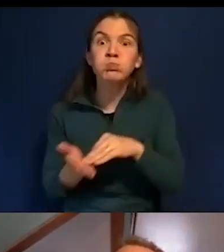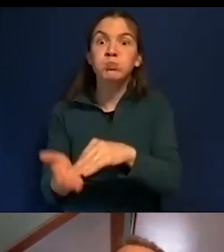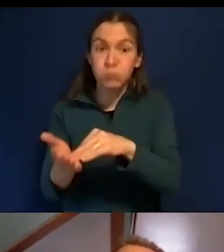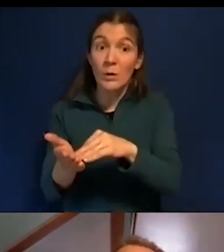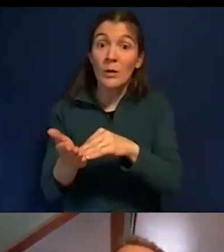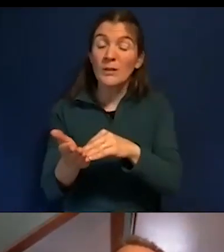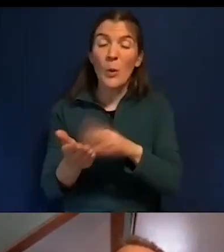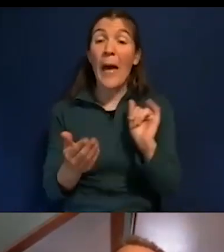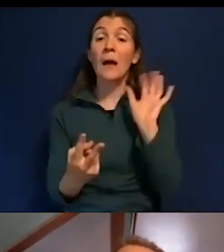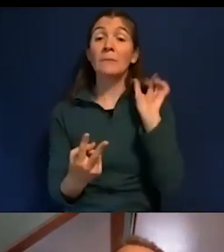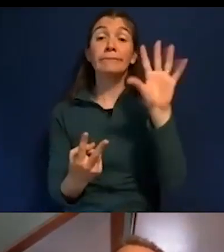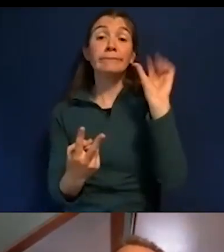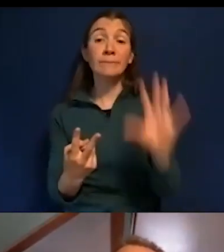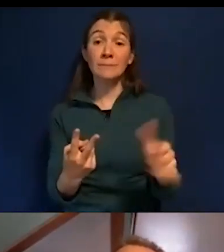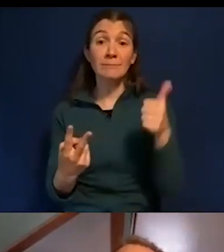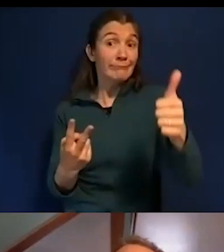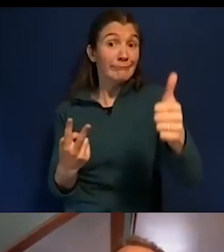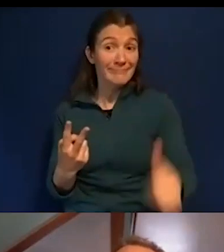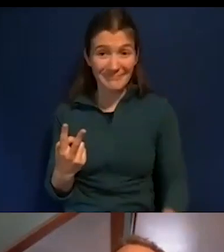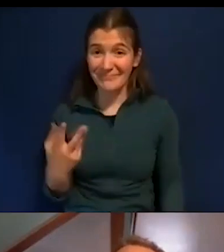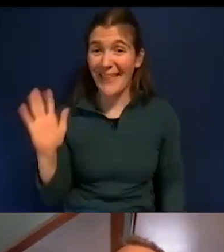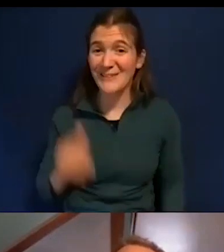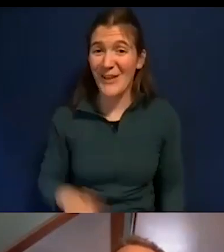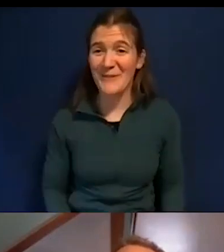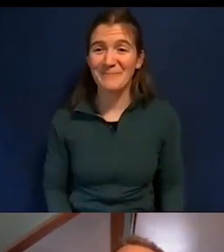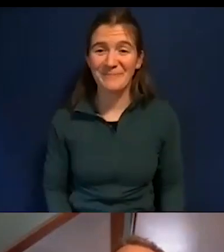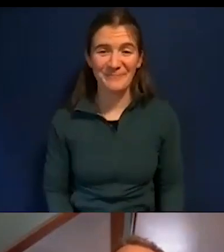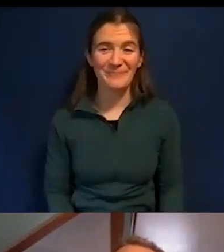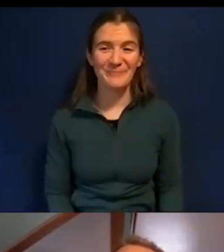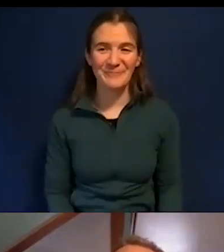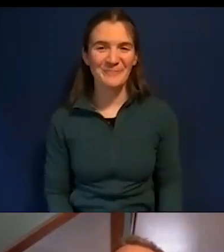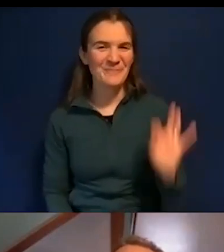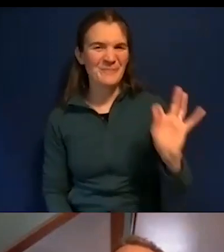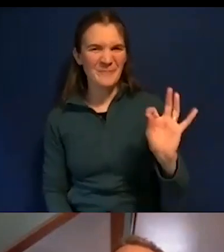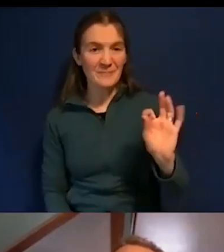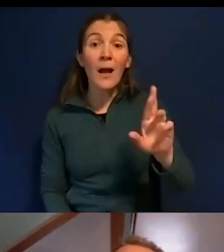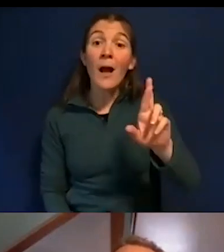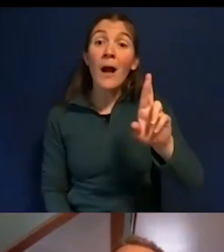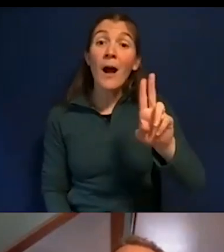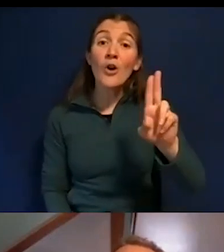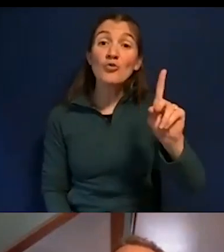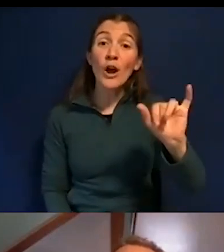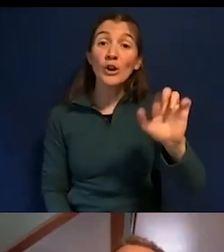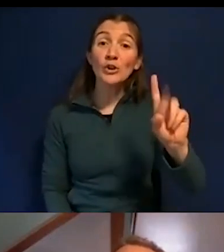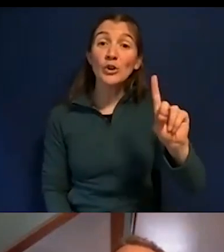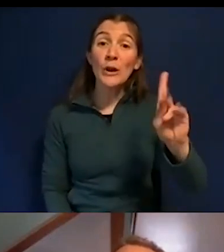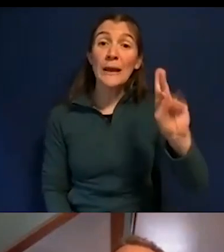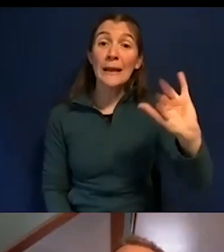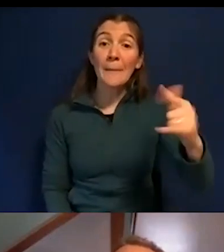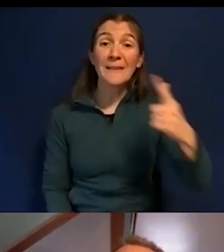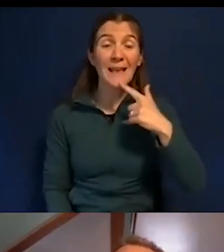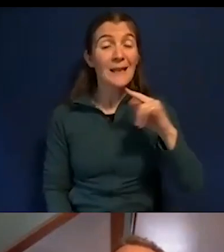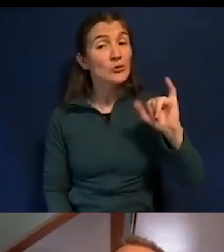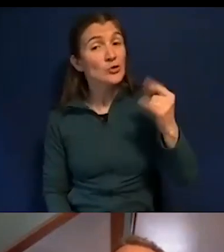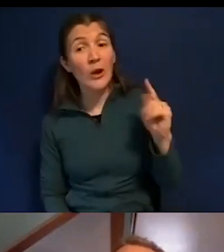two quick little things. That's it. As Rudyard Kipling would say, just so, Ian.